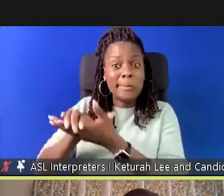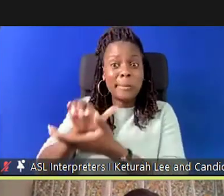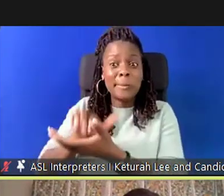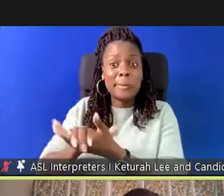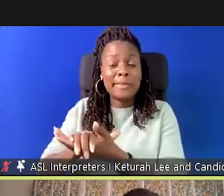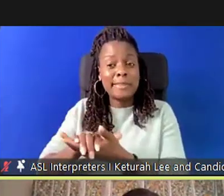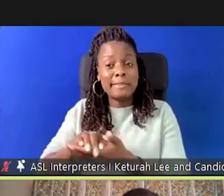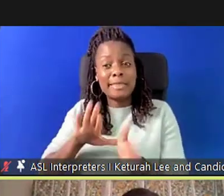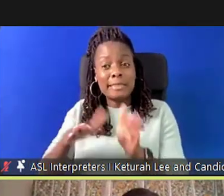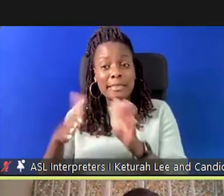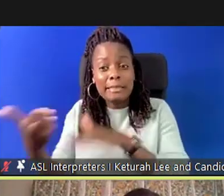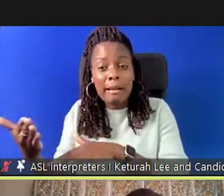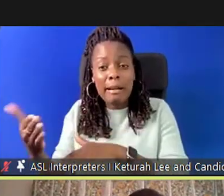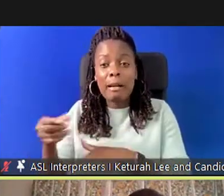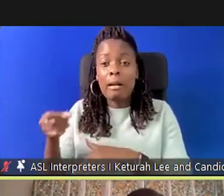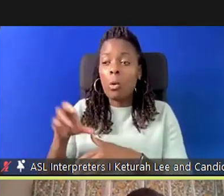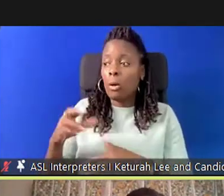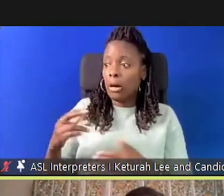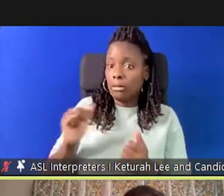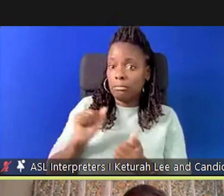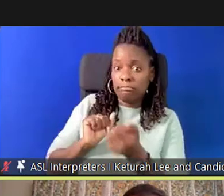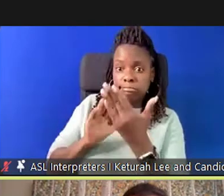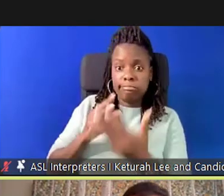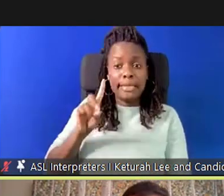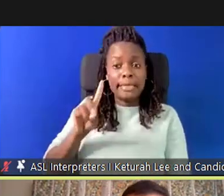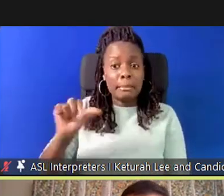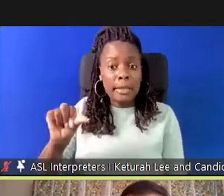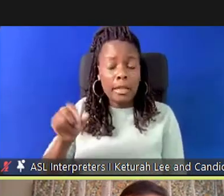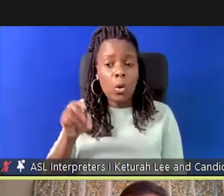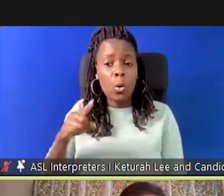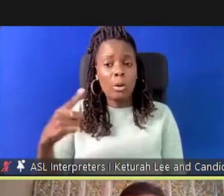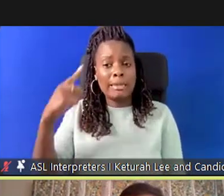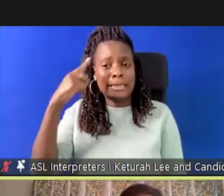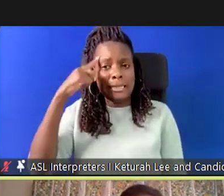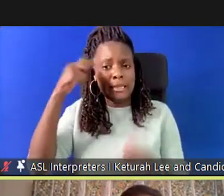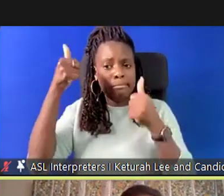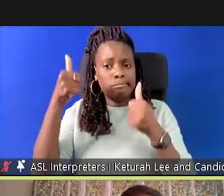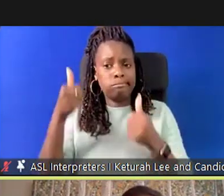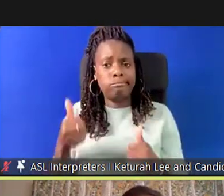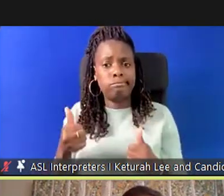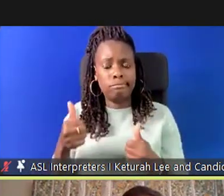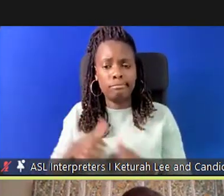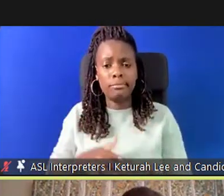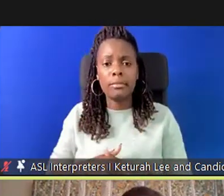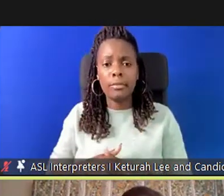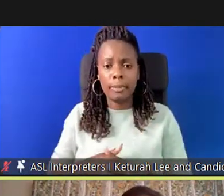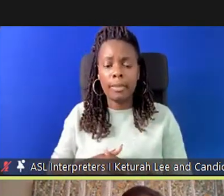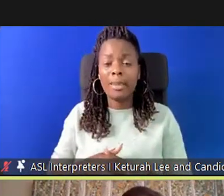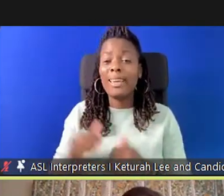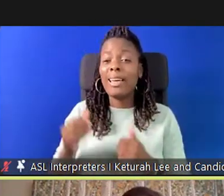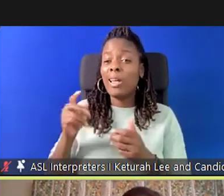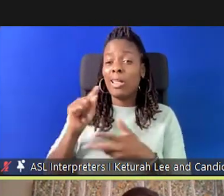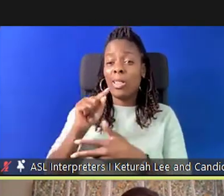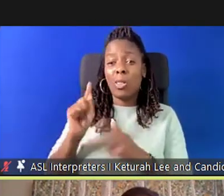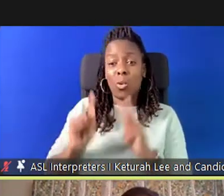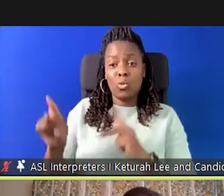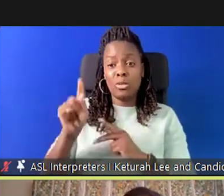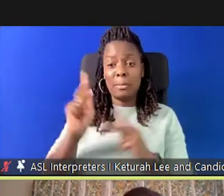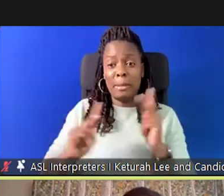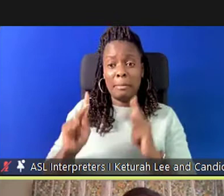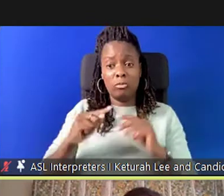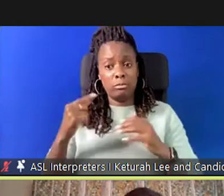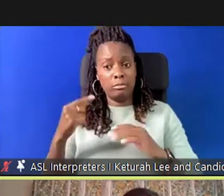or cognitive impairment. And individuals who live in isolation at the end of life may struggle with